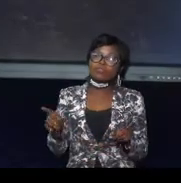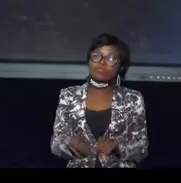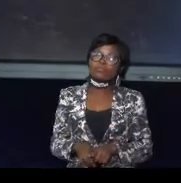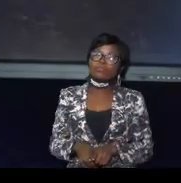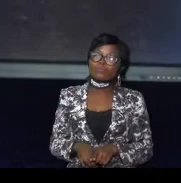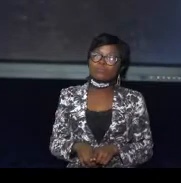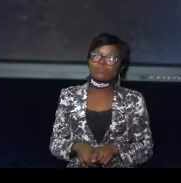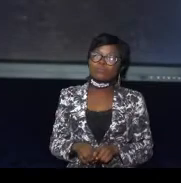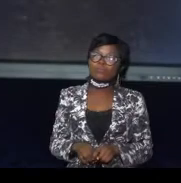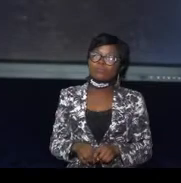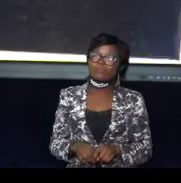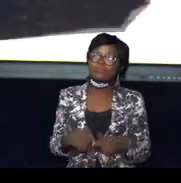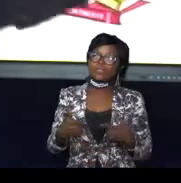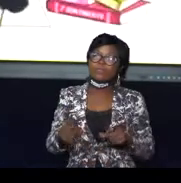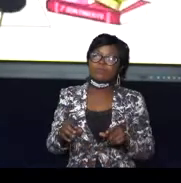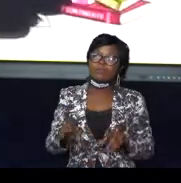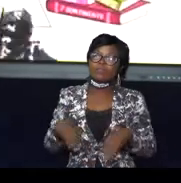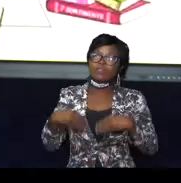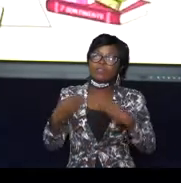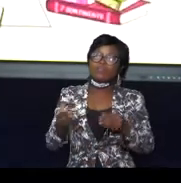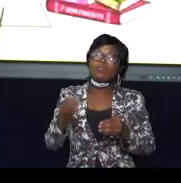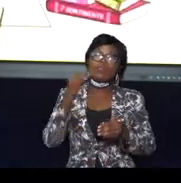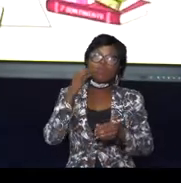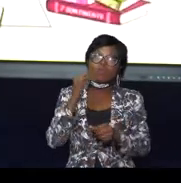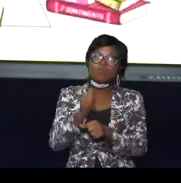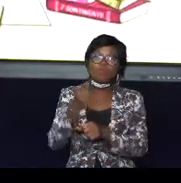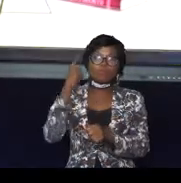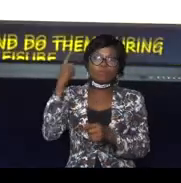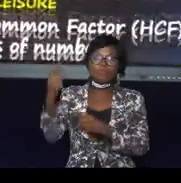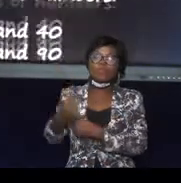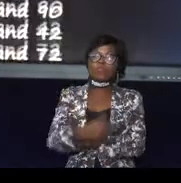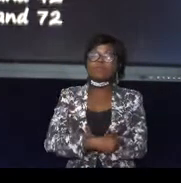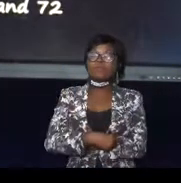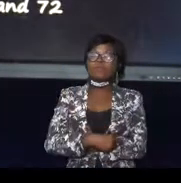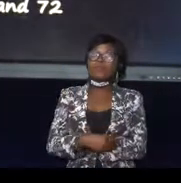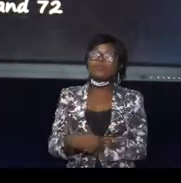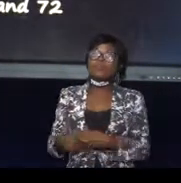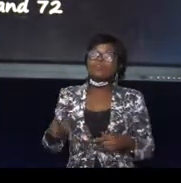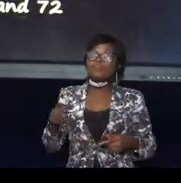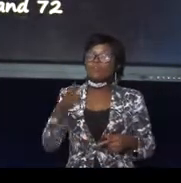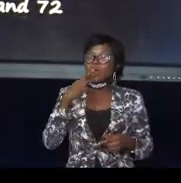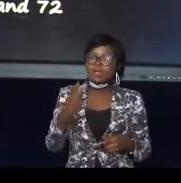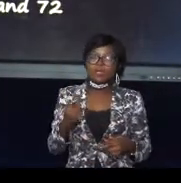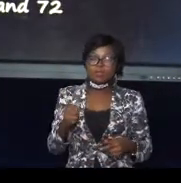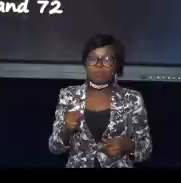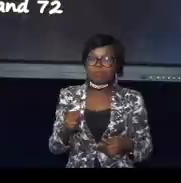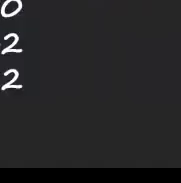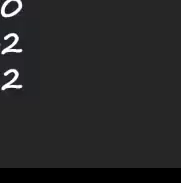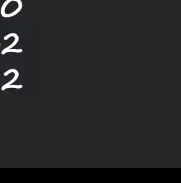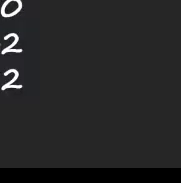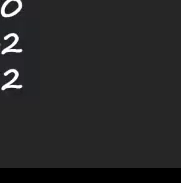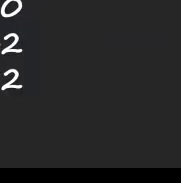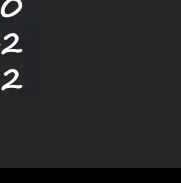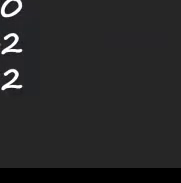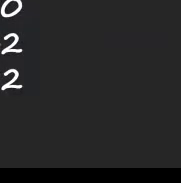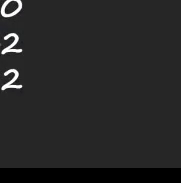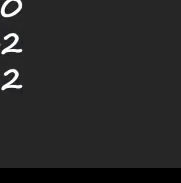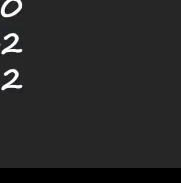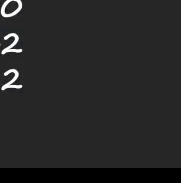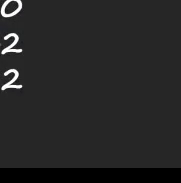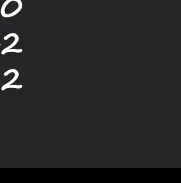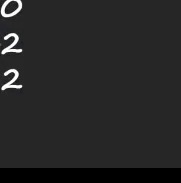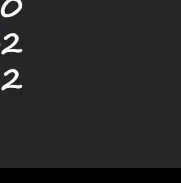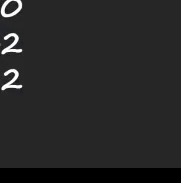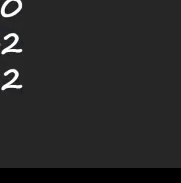Okay, so let me give you the assignment for today. You have to find the highest common factor of the following set of numbers: